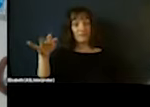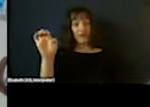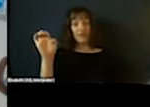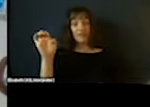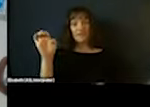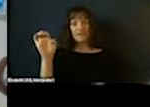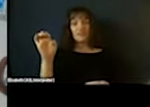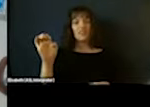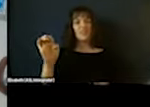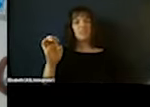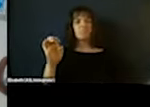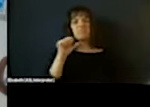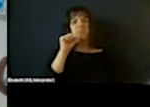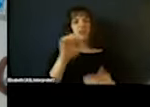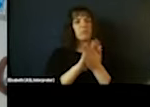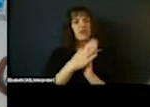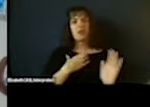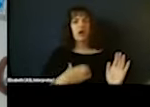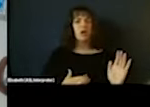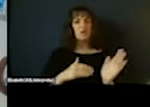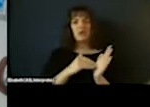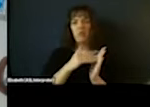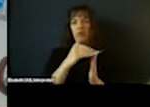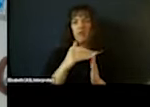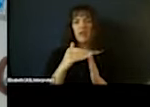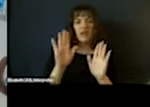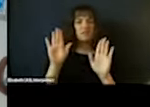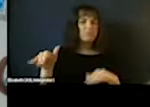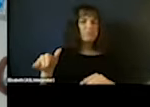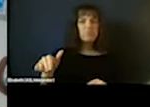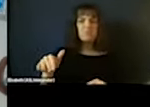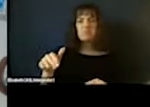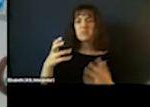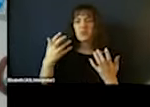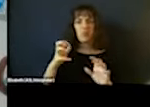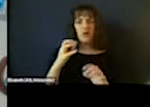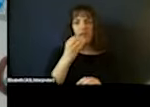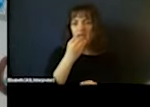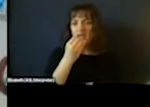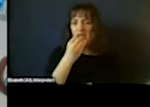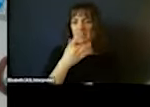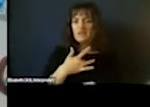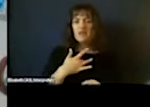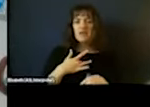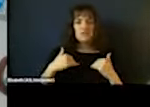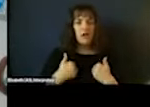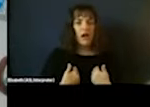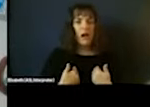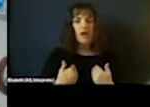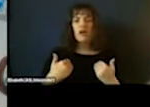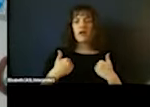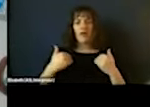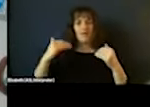go low, and you don't feel like to eat because it's a little bit tired, and then you have a high blood pressure on